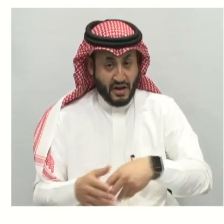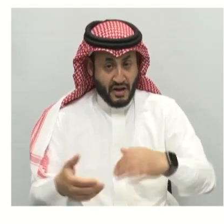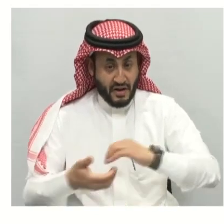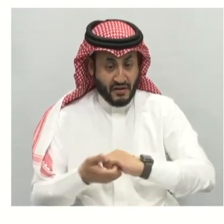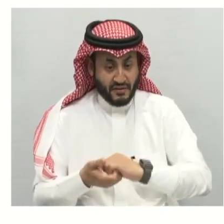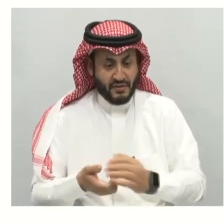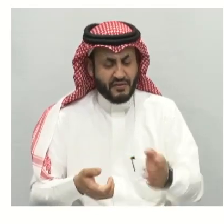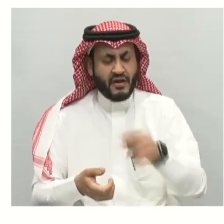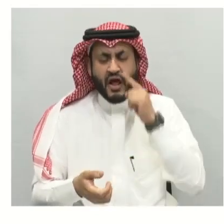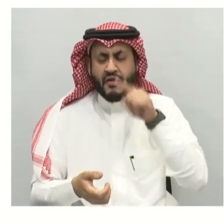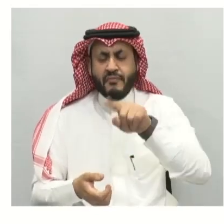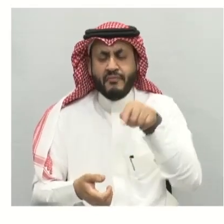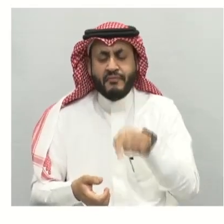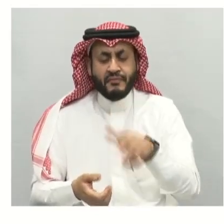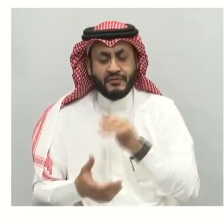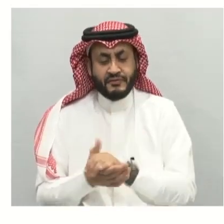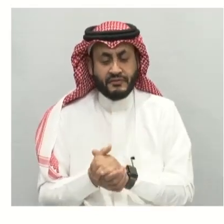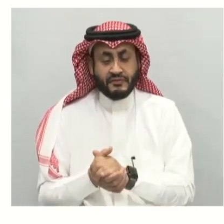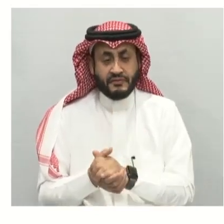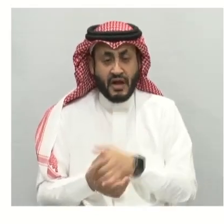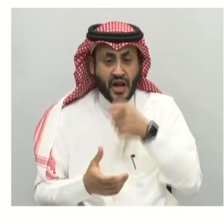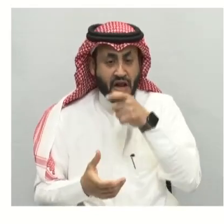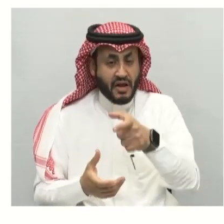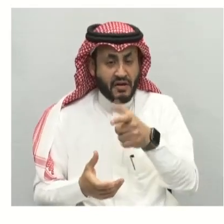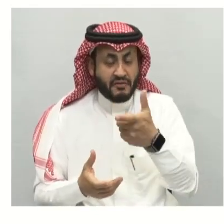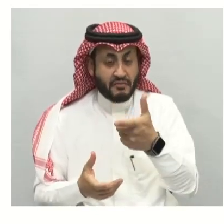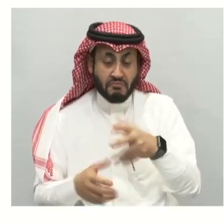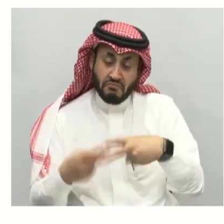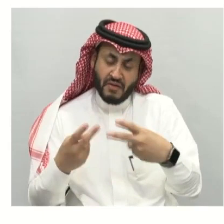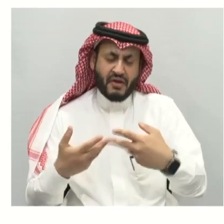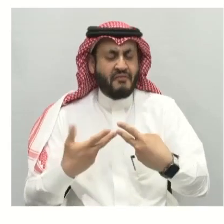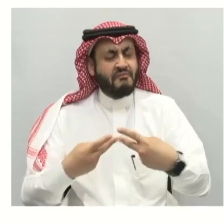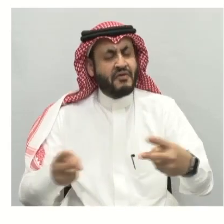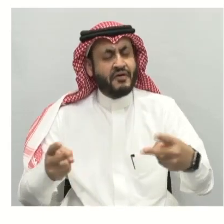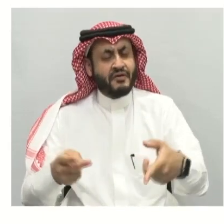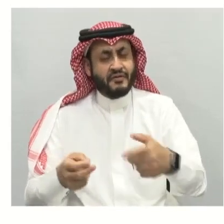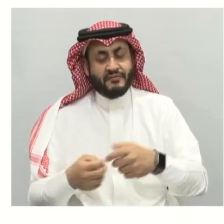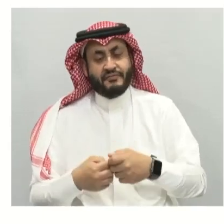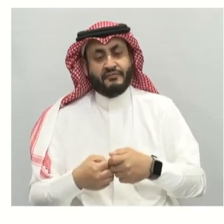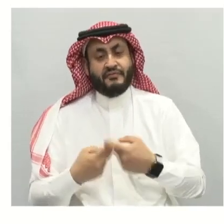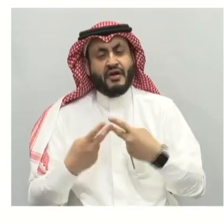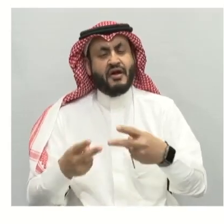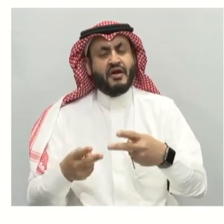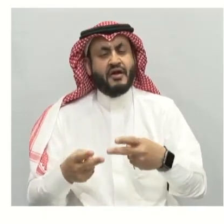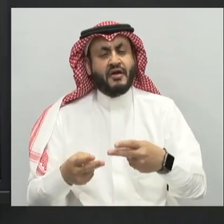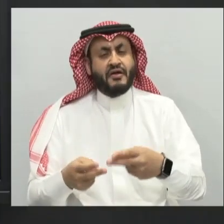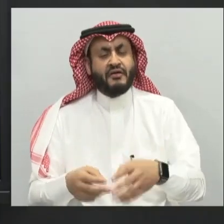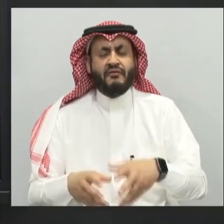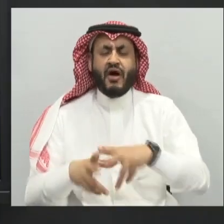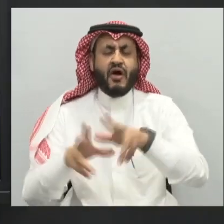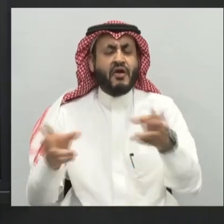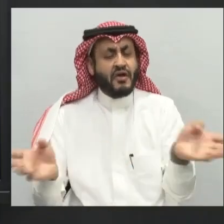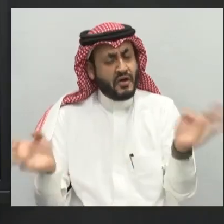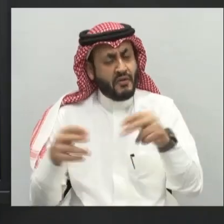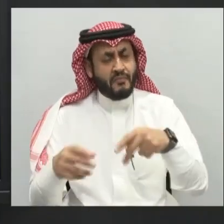What's this question mark? Maybe the person is free on Friday. If a friend asks him, what day would you like to